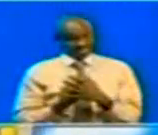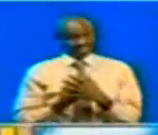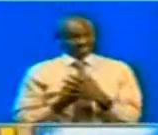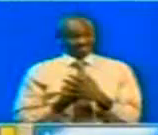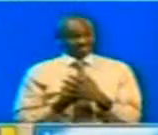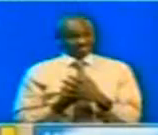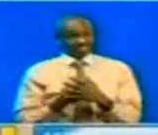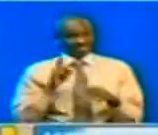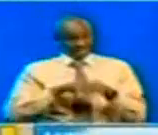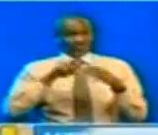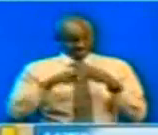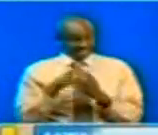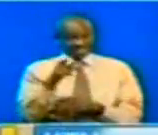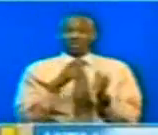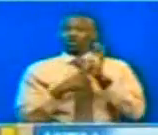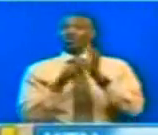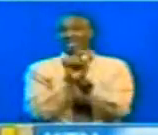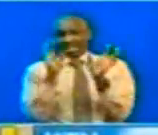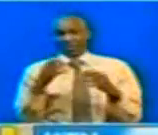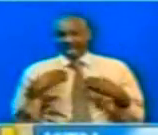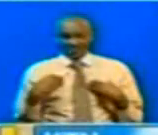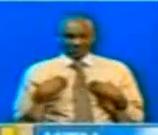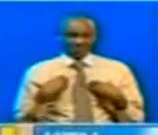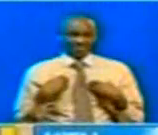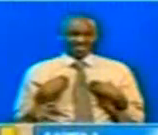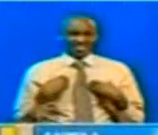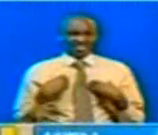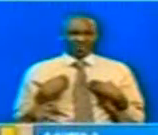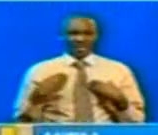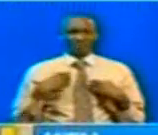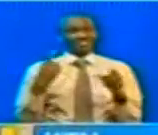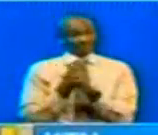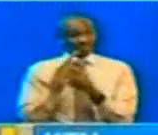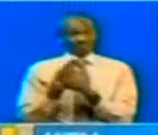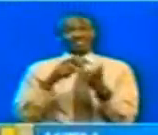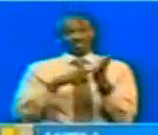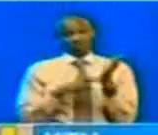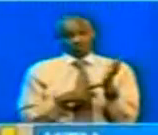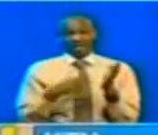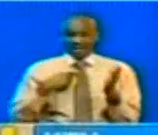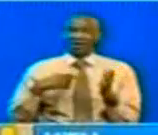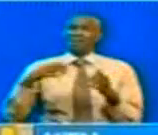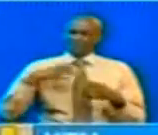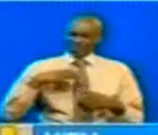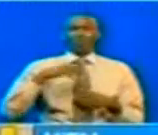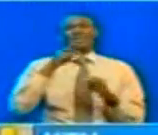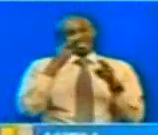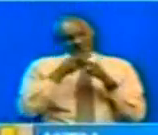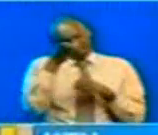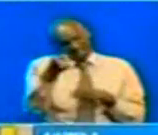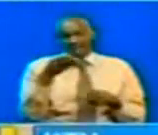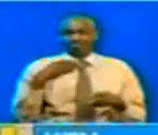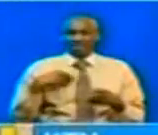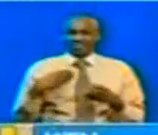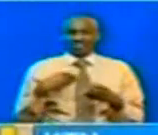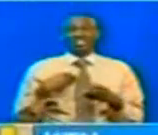the our systems showed that we had some integrity issues. And the issues of ghost workers had come. Uh-huh. There was also issues